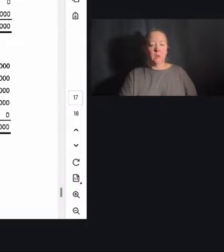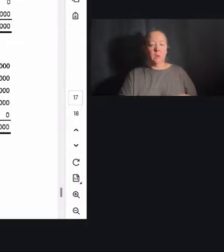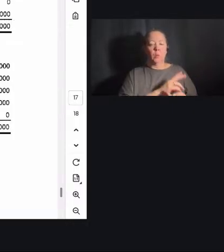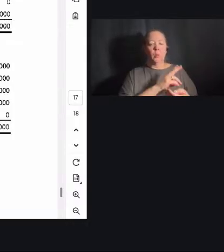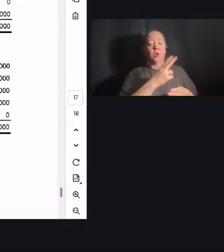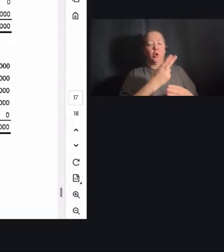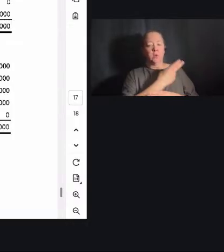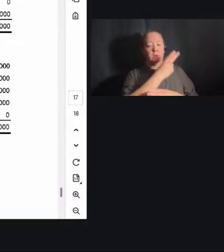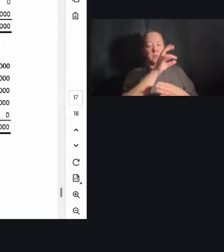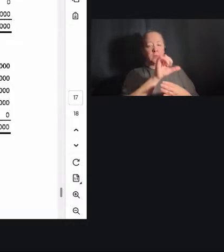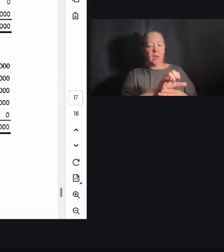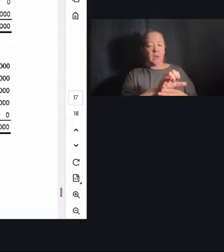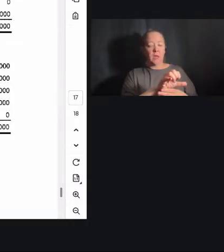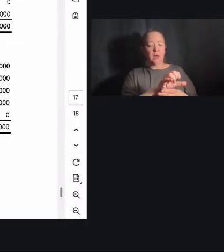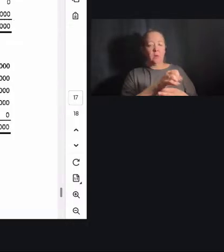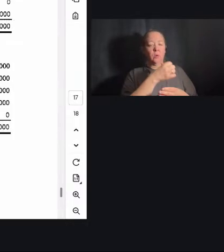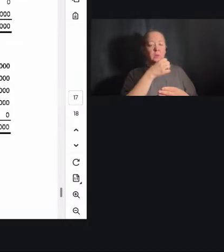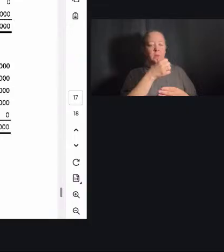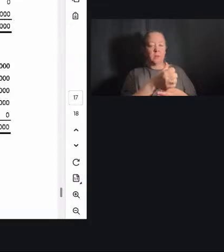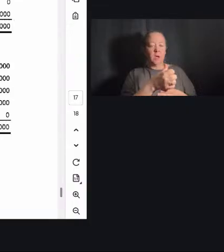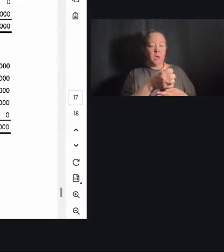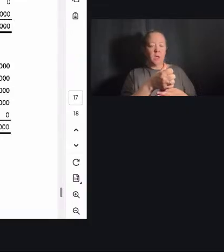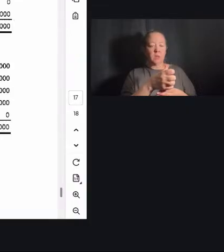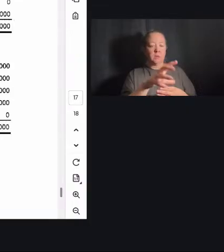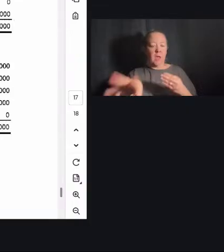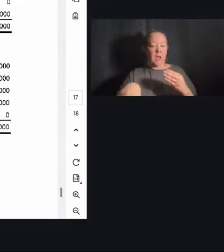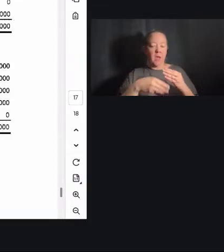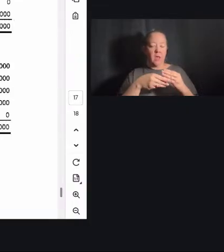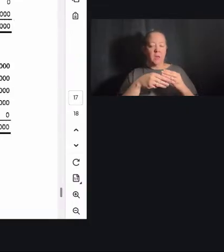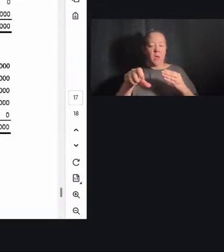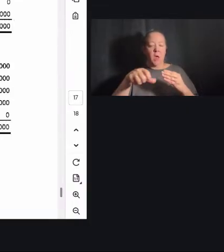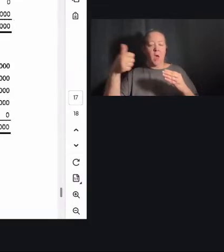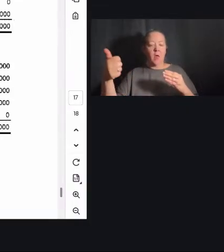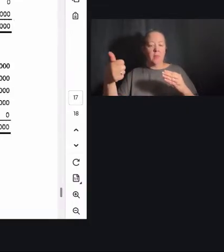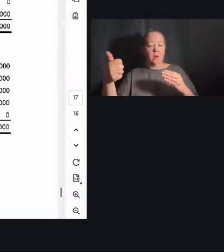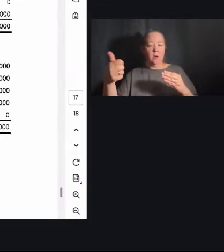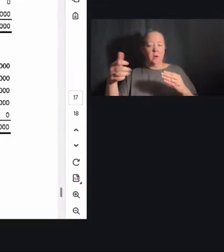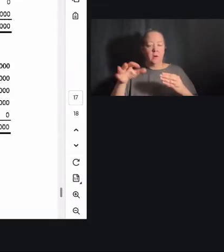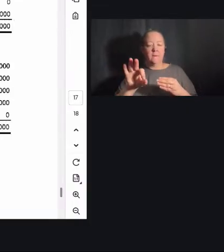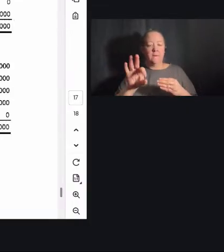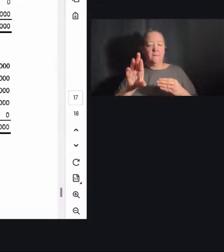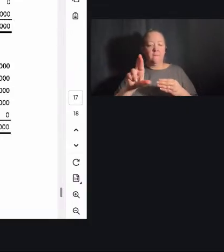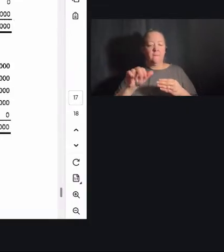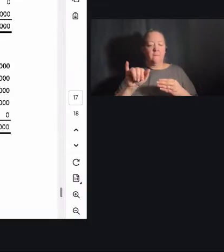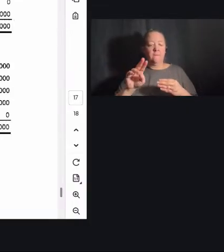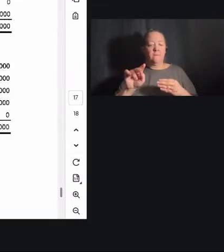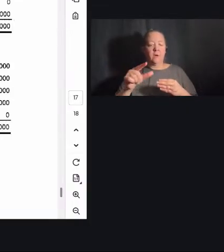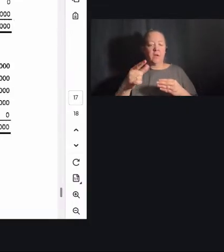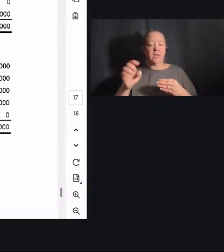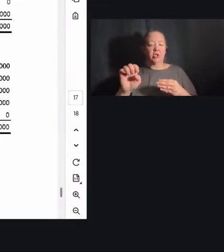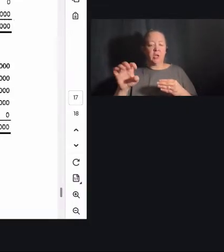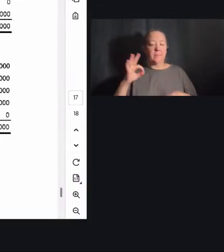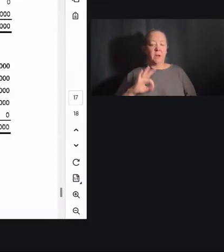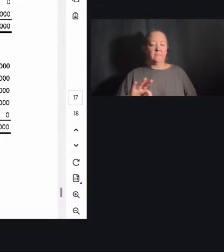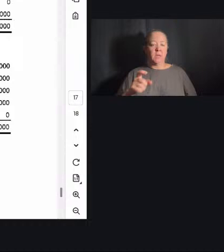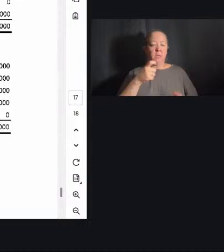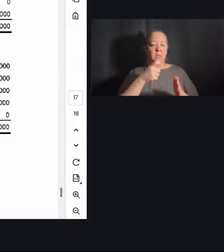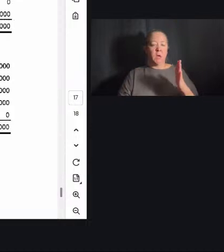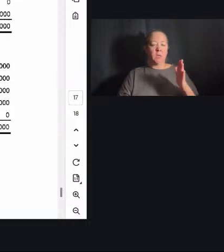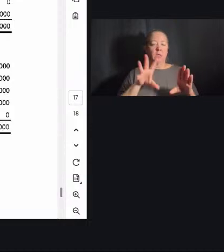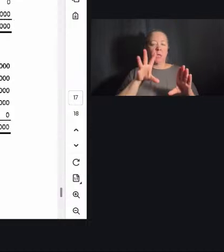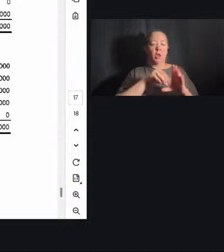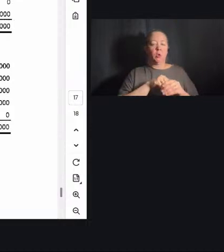fringe costs or the fringe benefit costs, including workers' comp and other things. And so we rotate